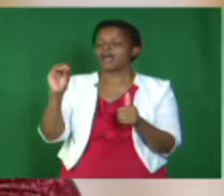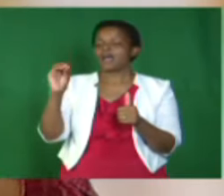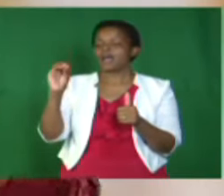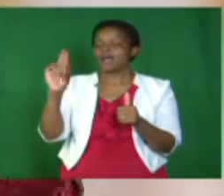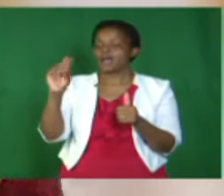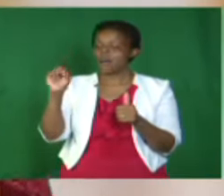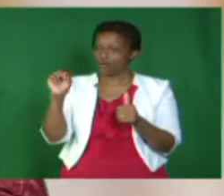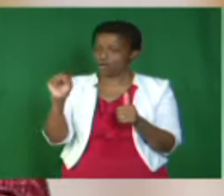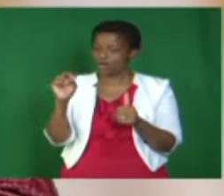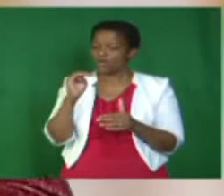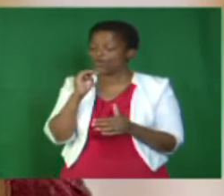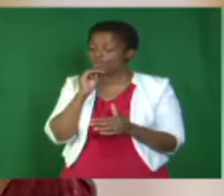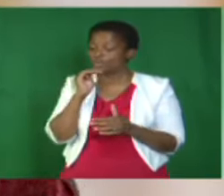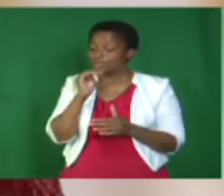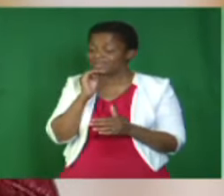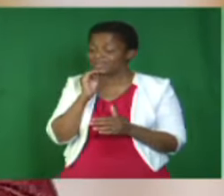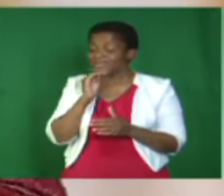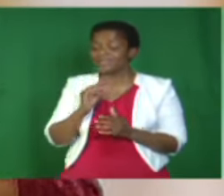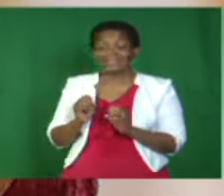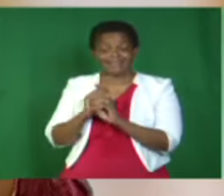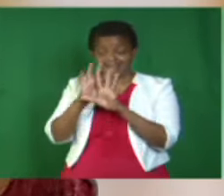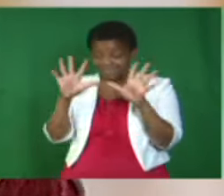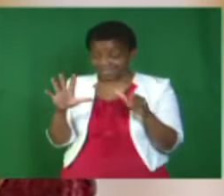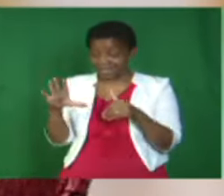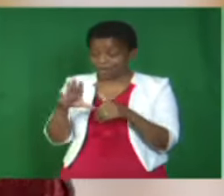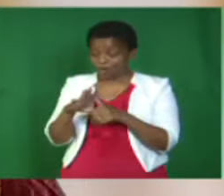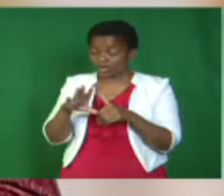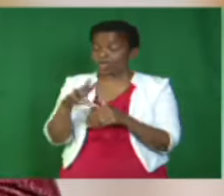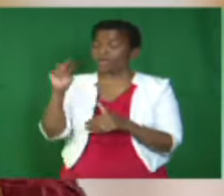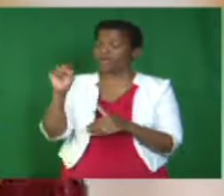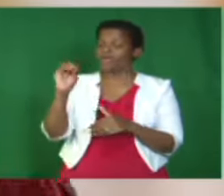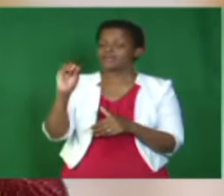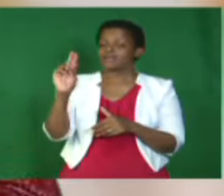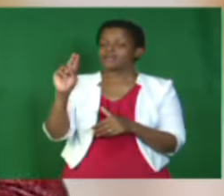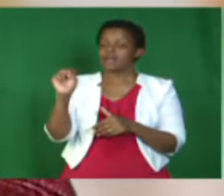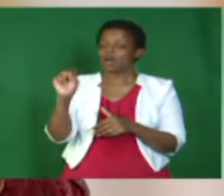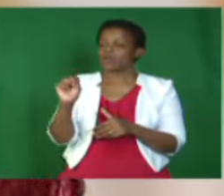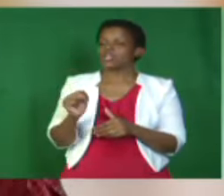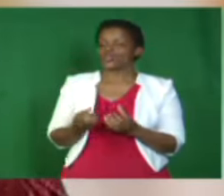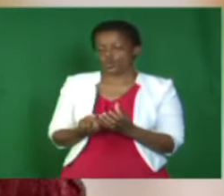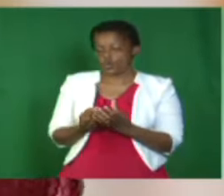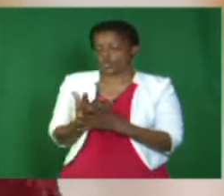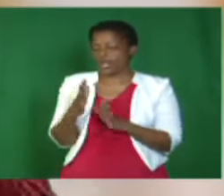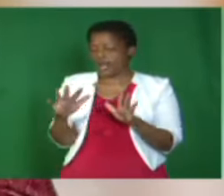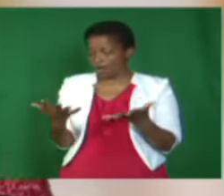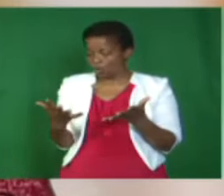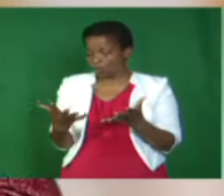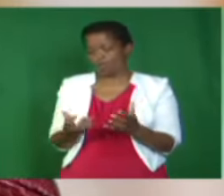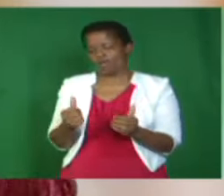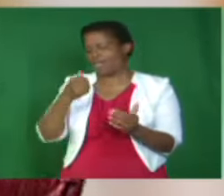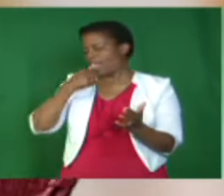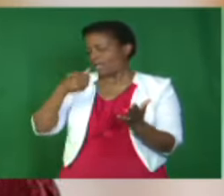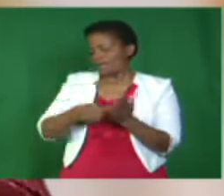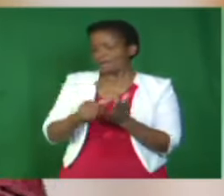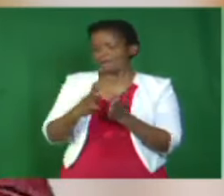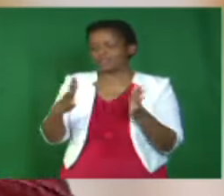which are distinct and are important. So they are normally observed by beginning them with a capital letter. So